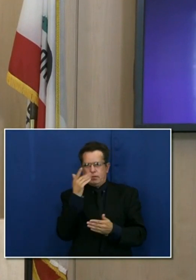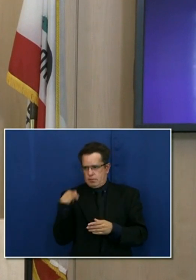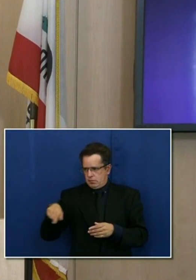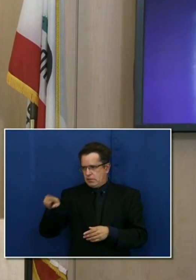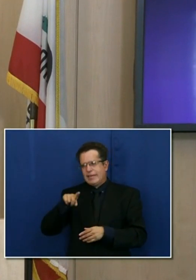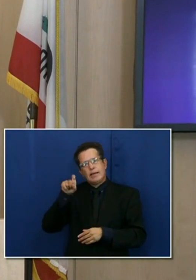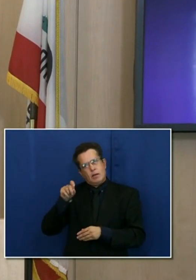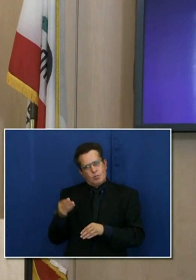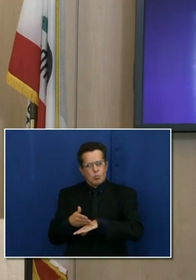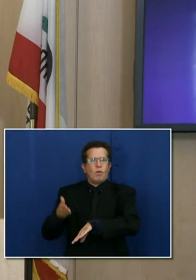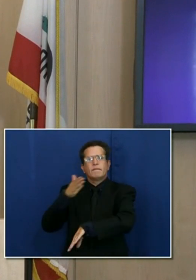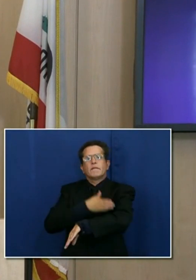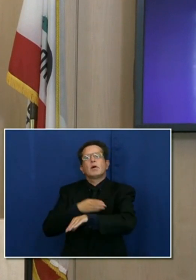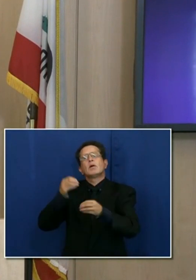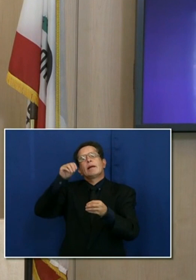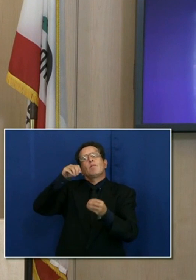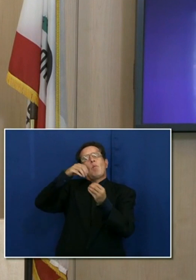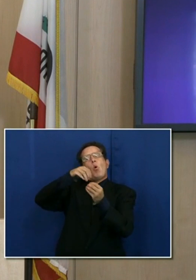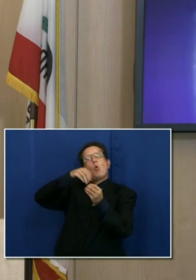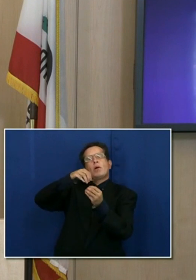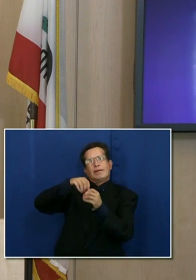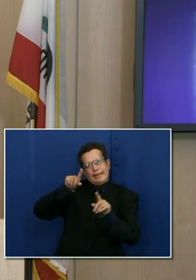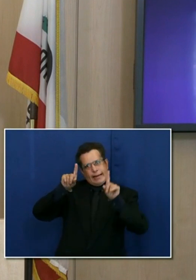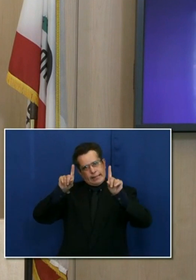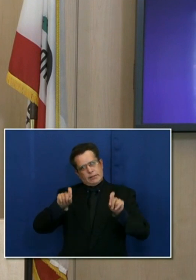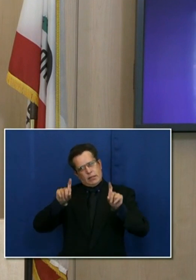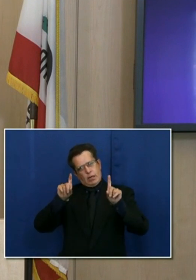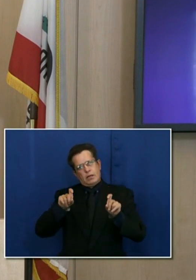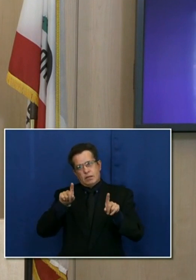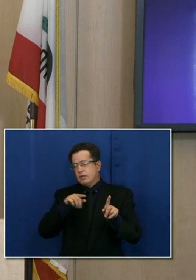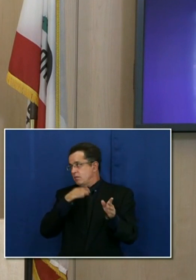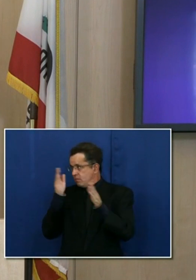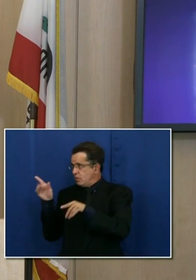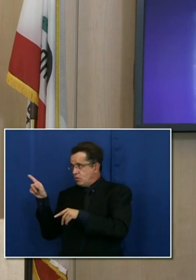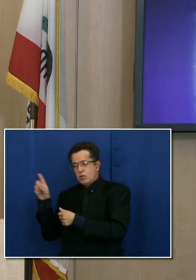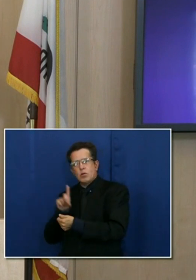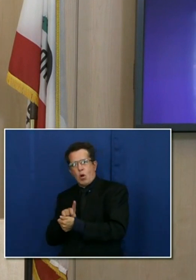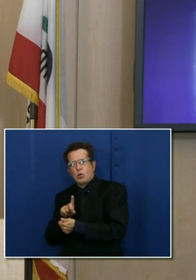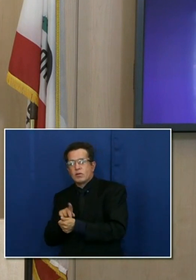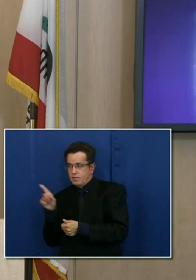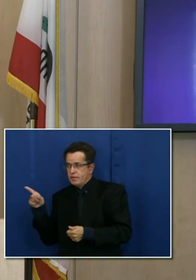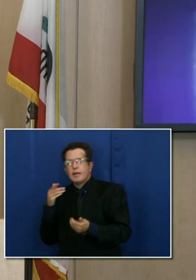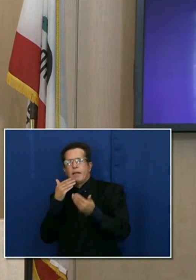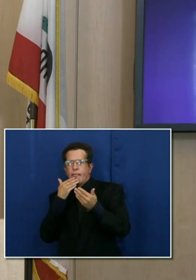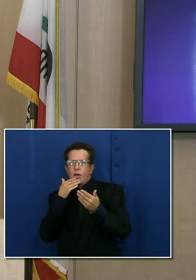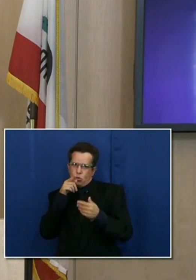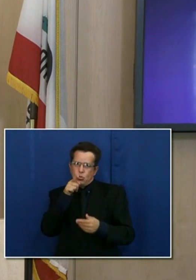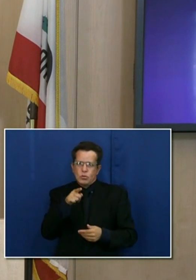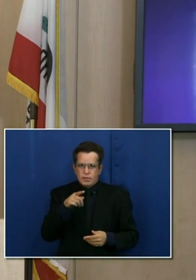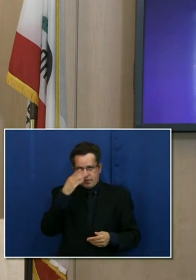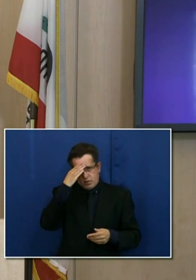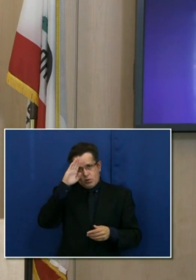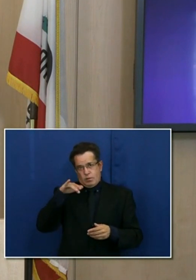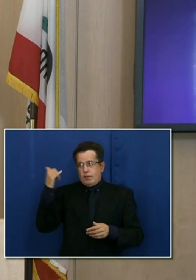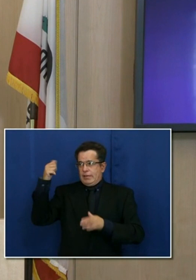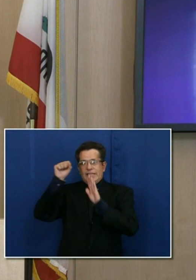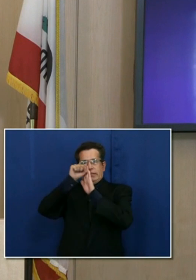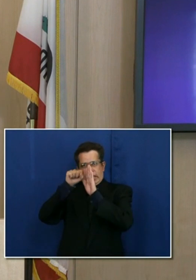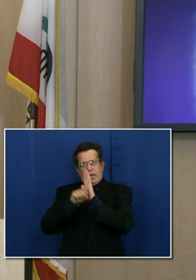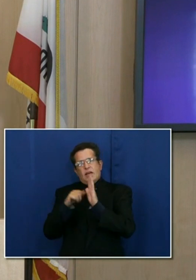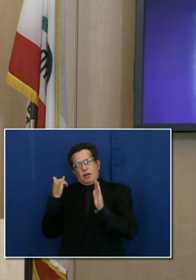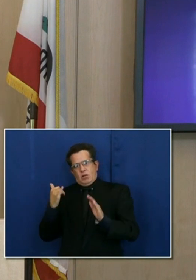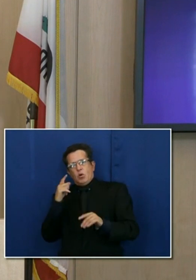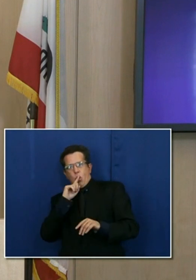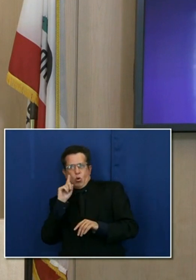need to get tested. Thank you for that question, Shannon. As you know, the state, as part of the guidance for